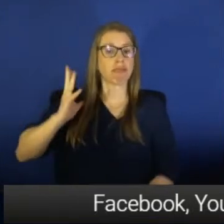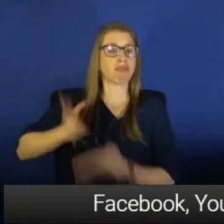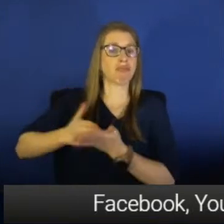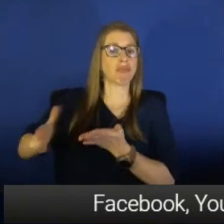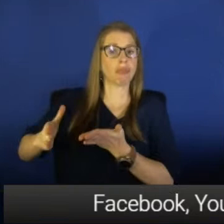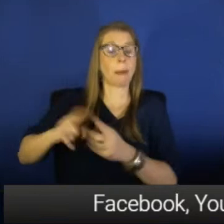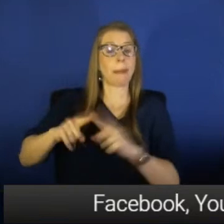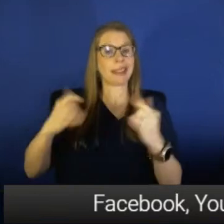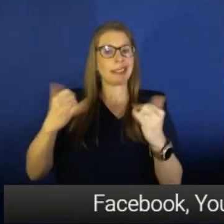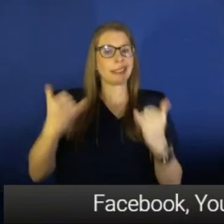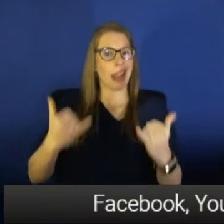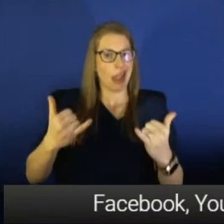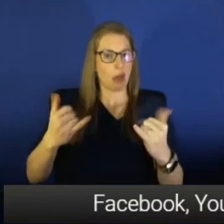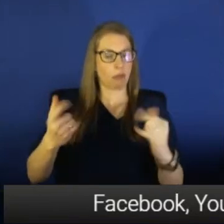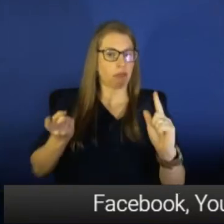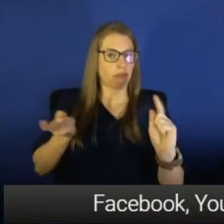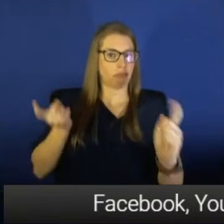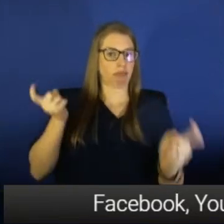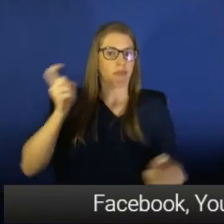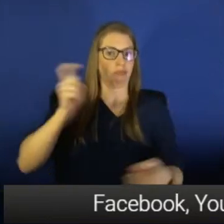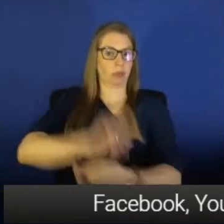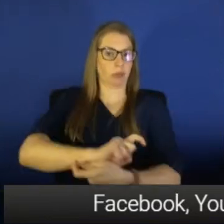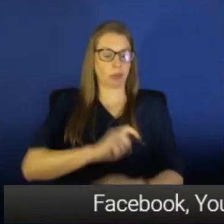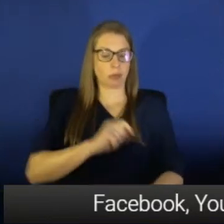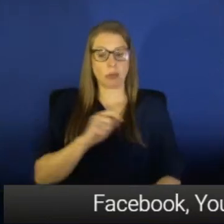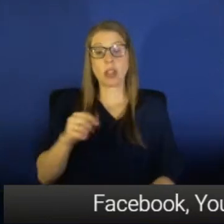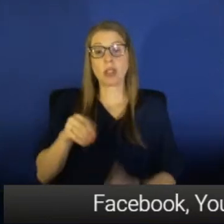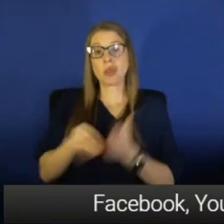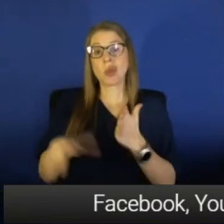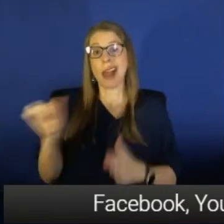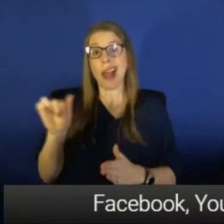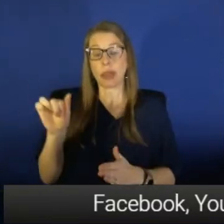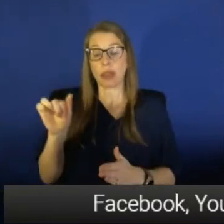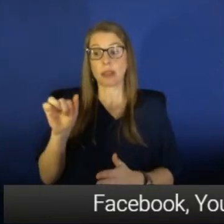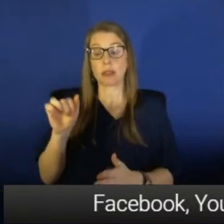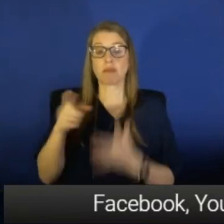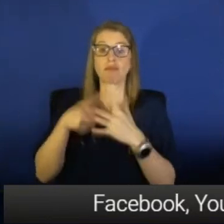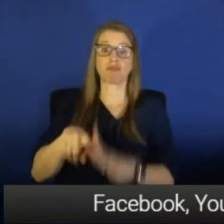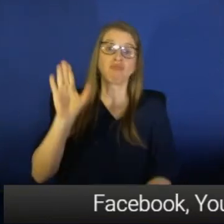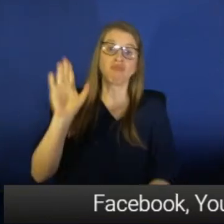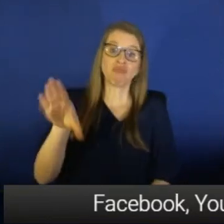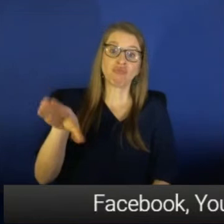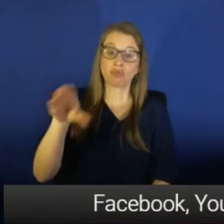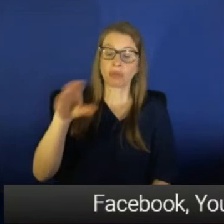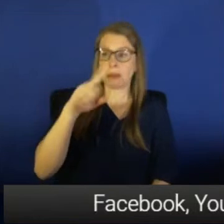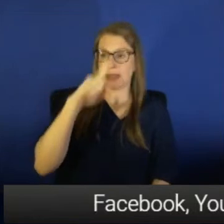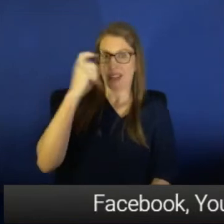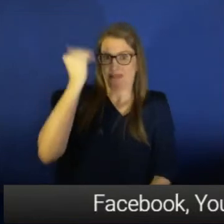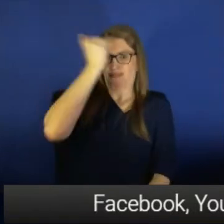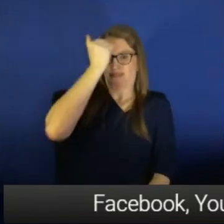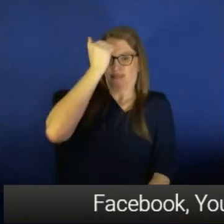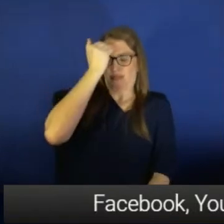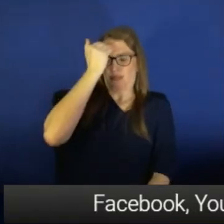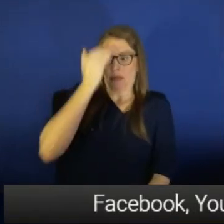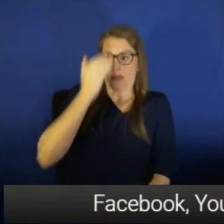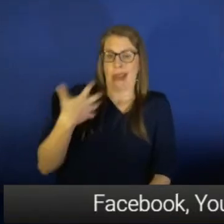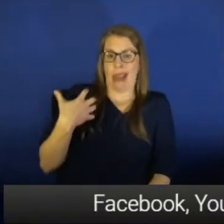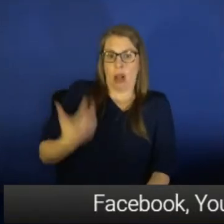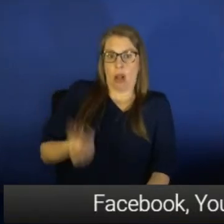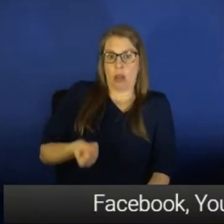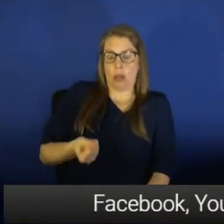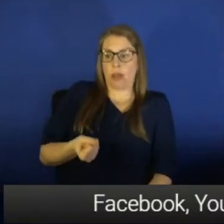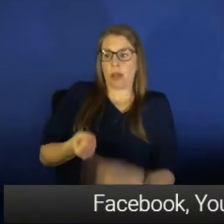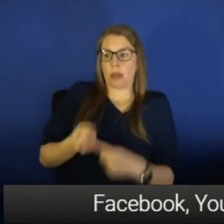can't tell you how many times, even student athletes initiate that with their awareness of the importance of their health and their performance,